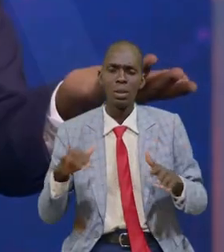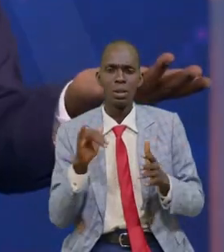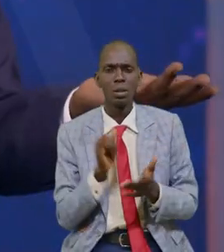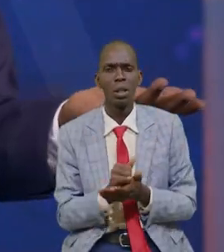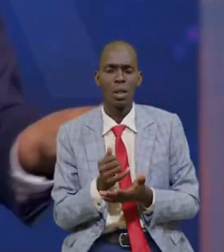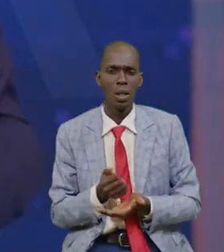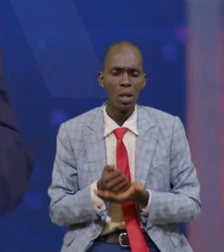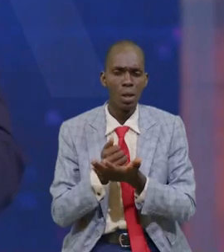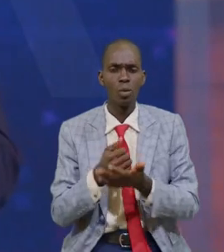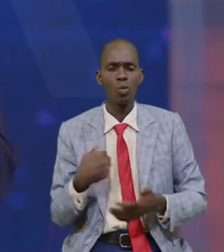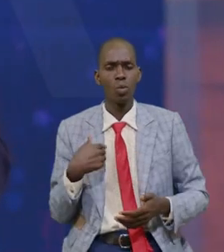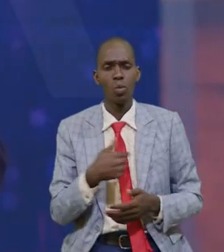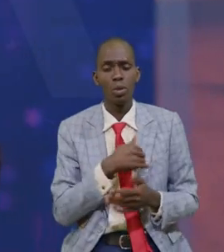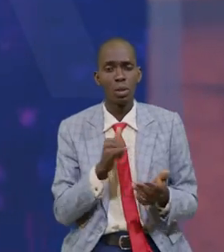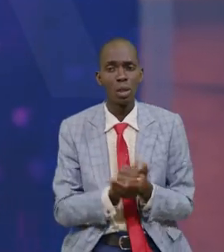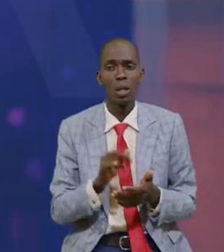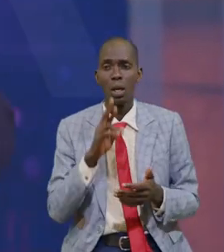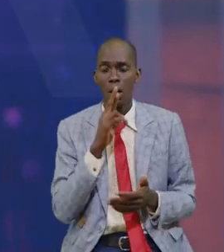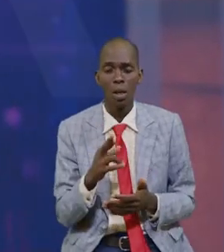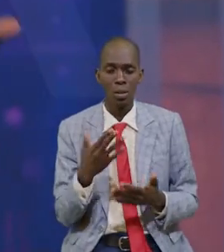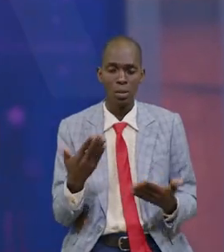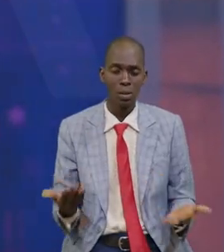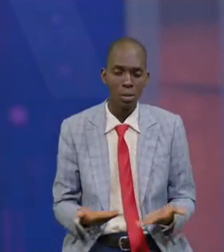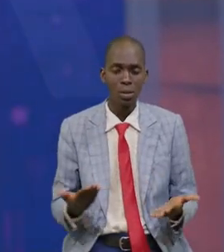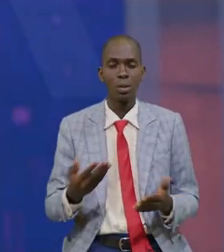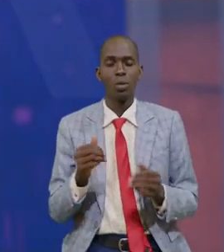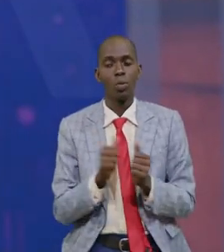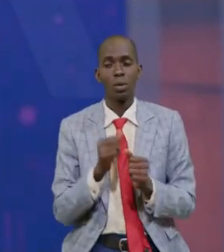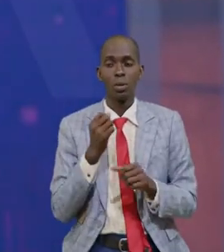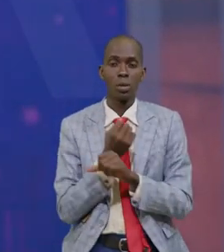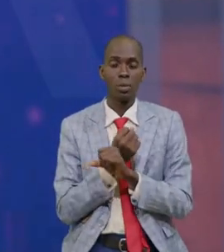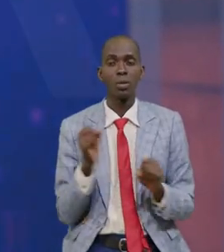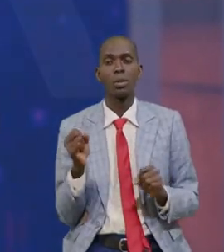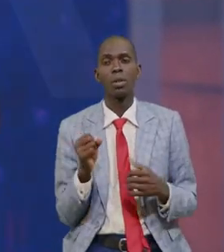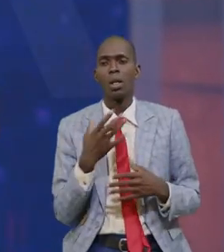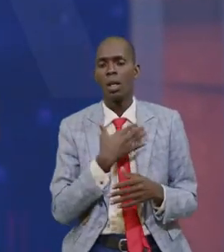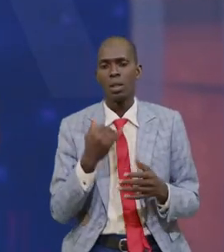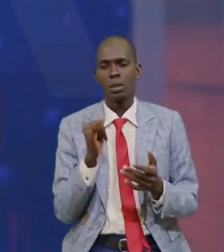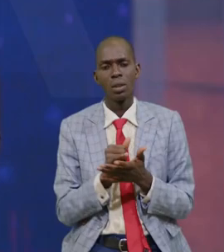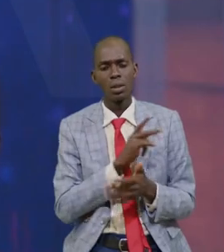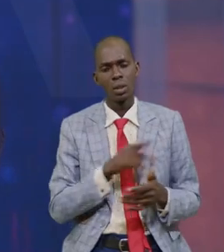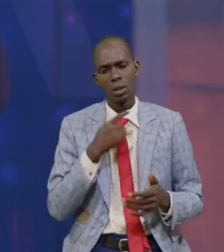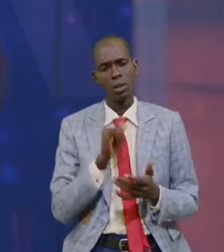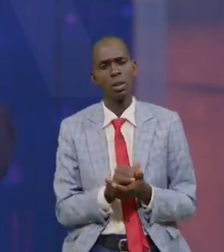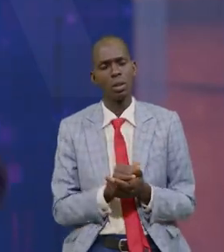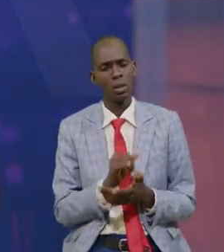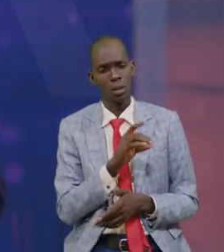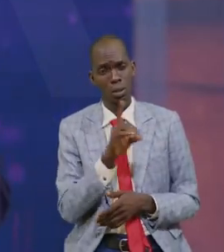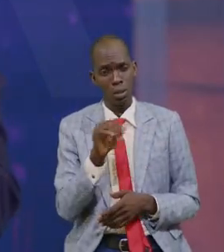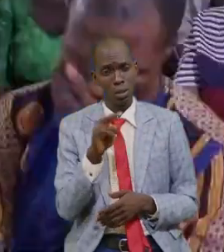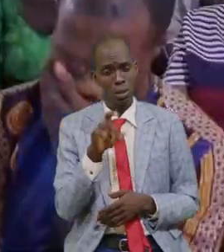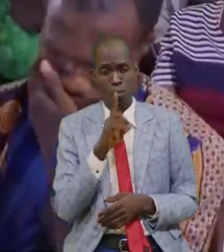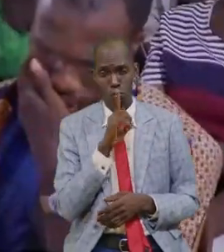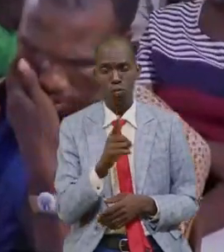of us who are heirs of salvation. And then the king said, Daniel, come forth. You will